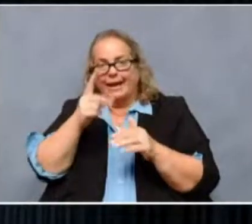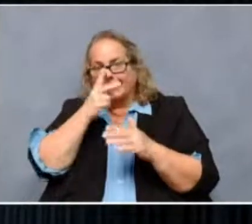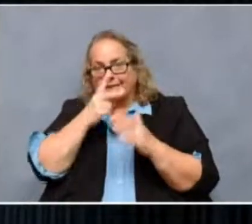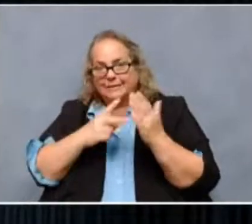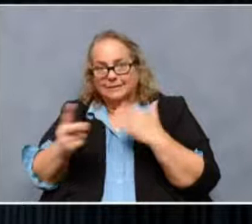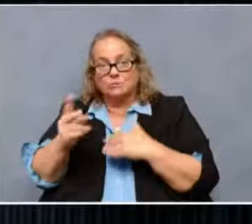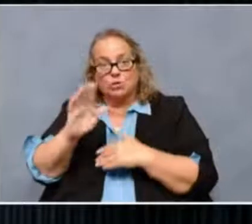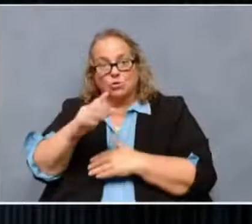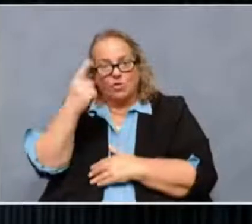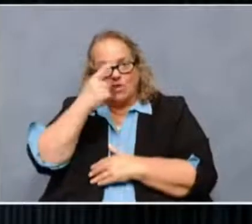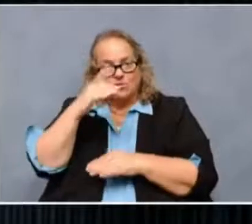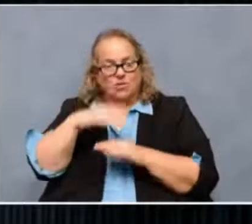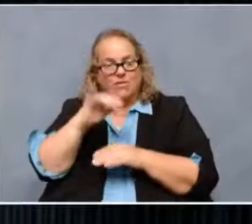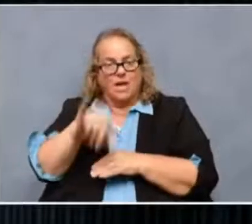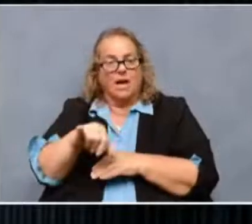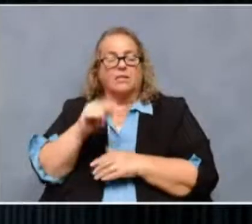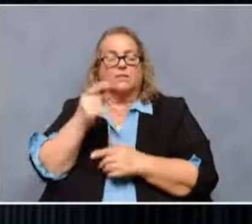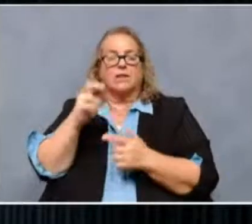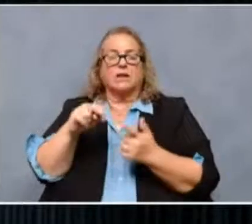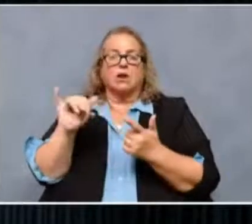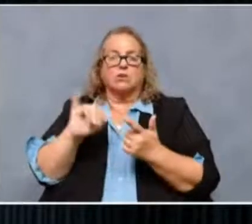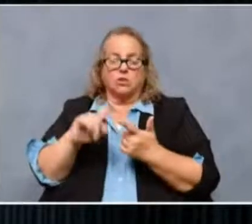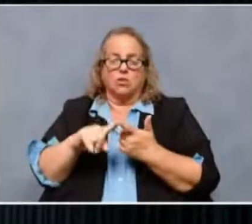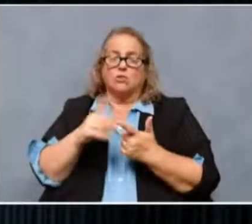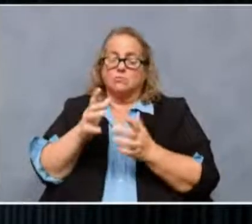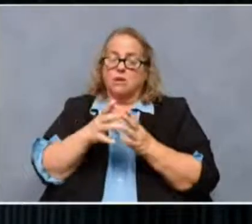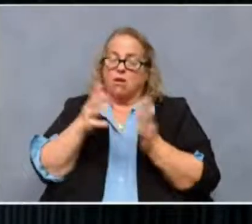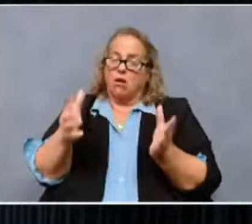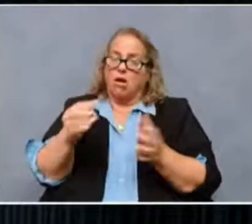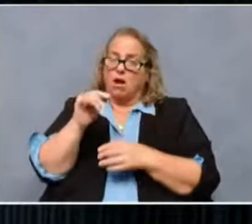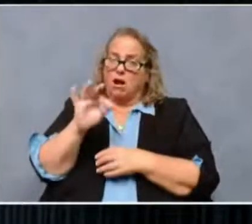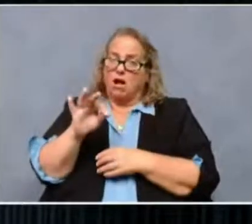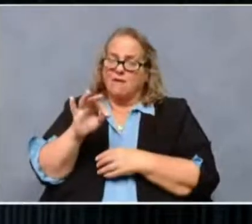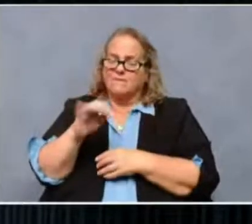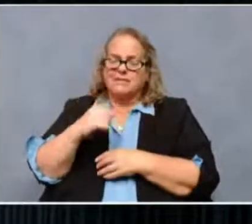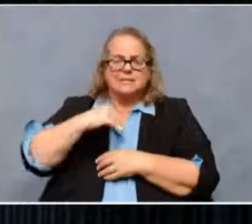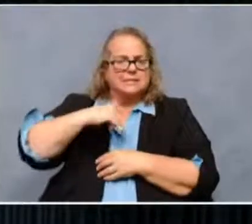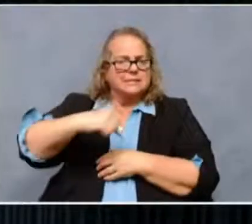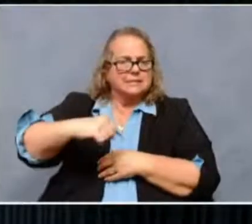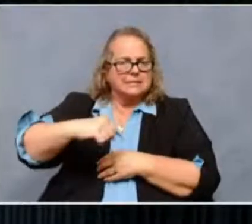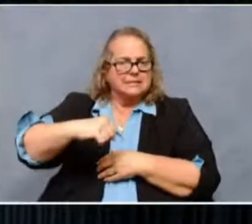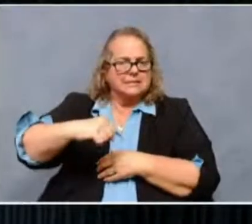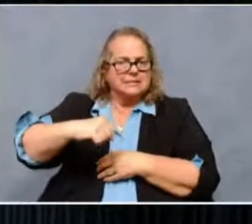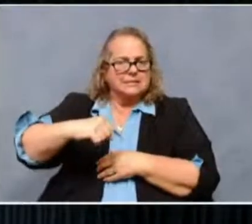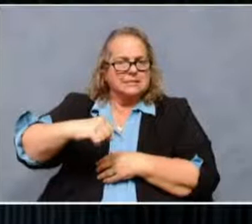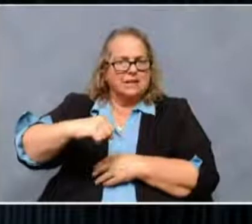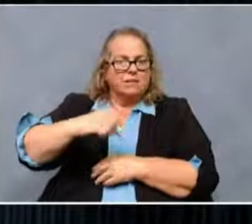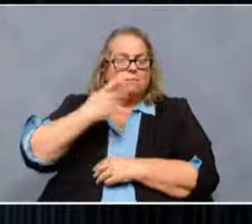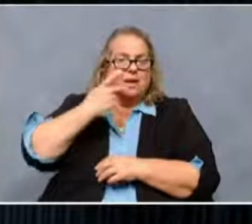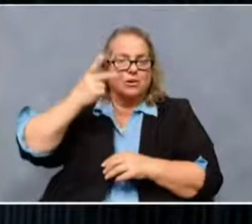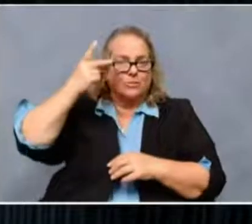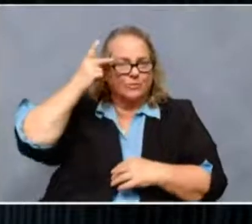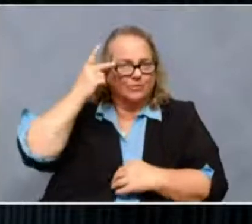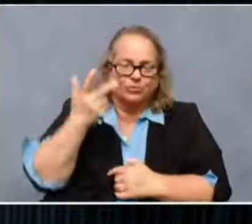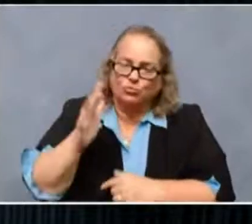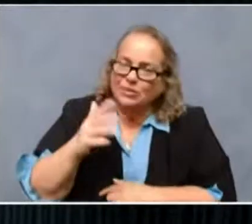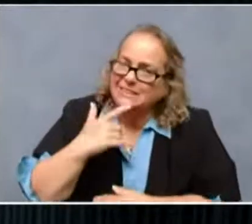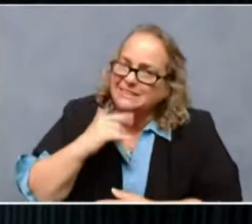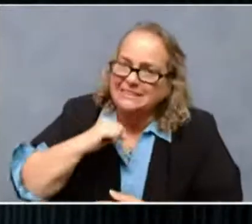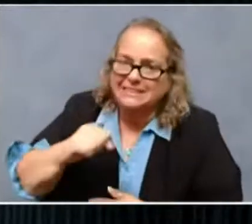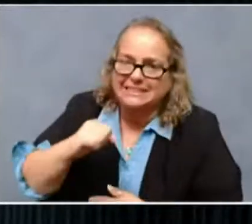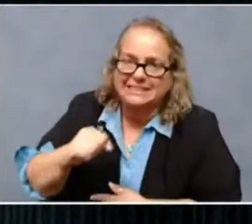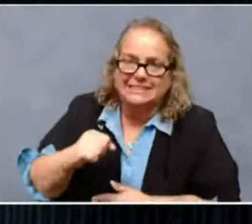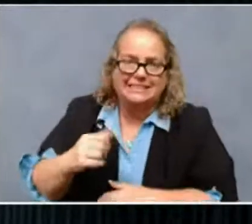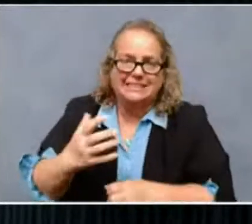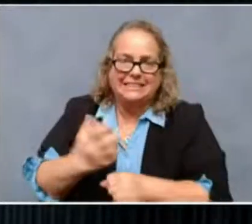that? And then also, there has been a lot of hesitancy that parents are expressing already, even though the vaccine's not